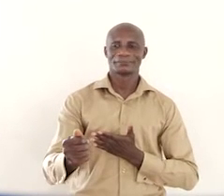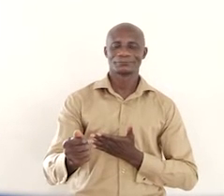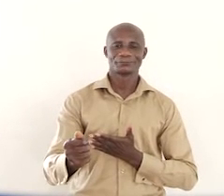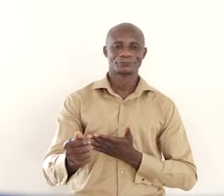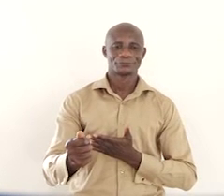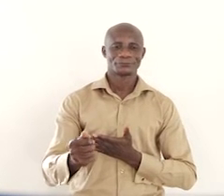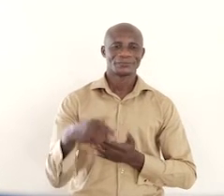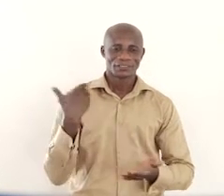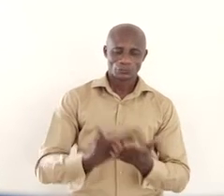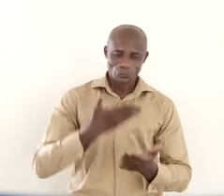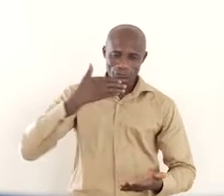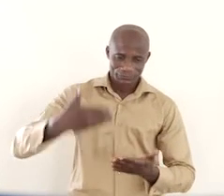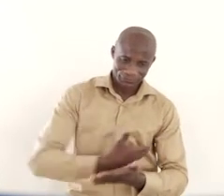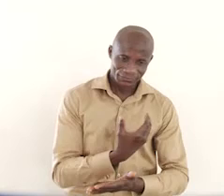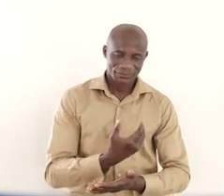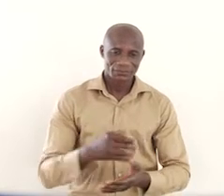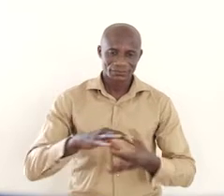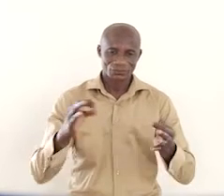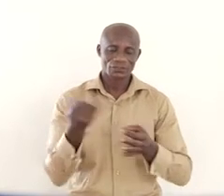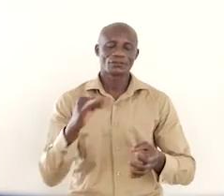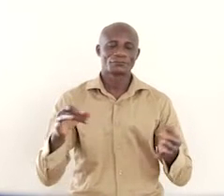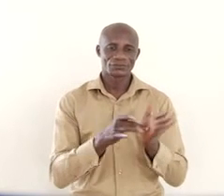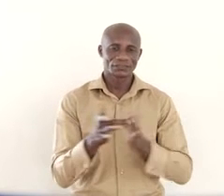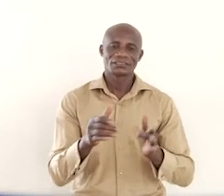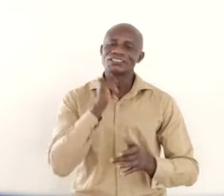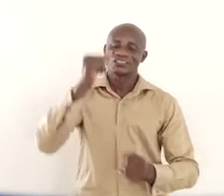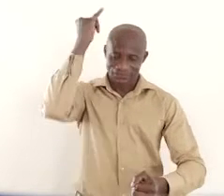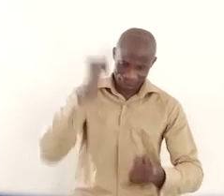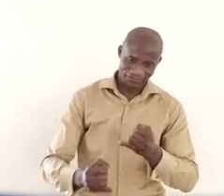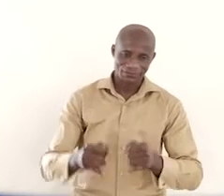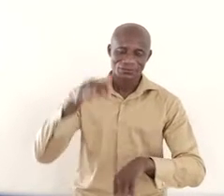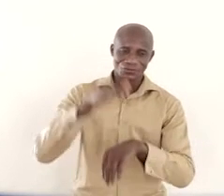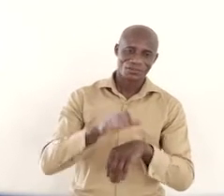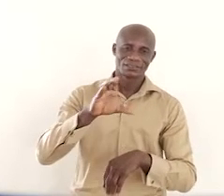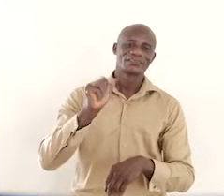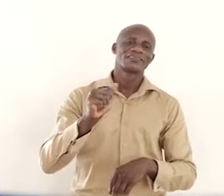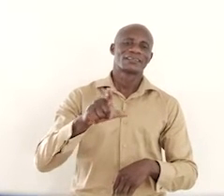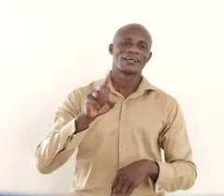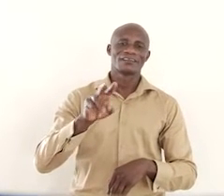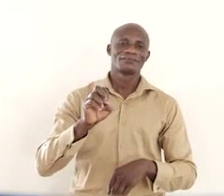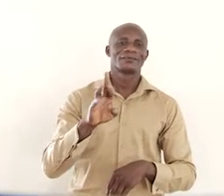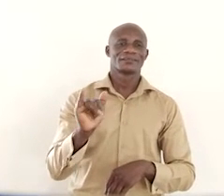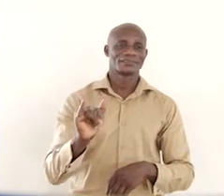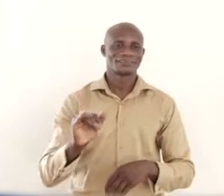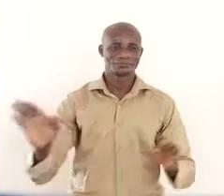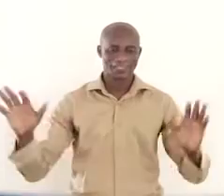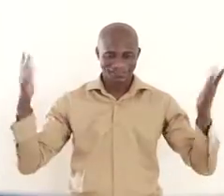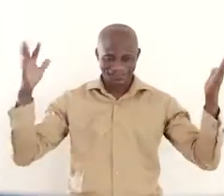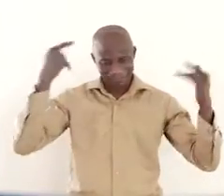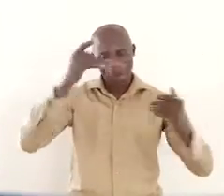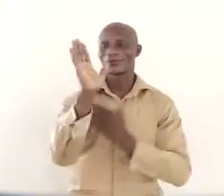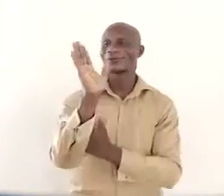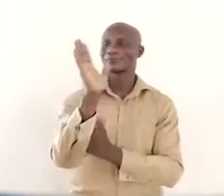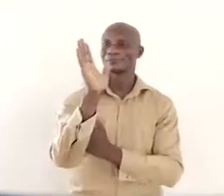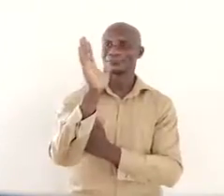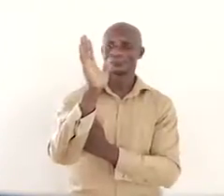Amen. The good news is that the story of Jesus did not end on Calvary. Amen? Amen. Give God a round